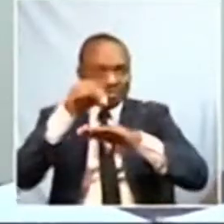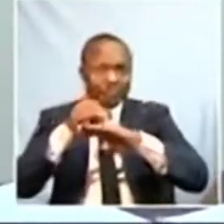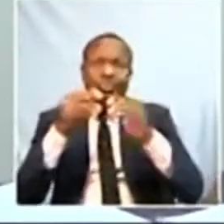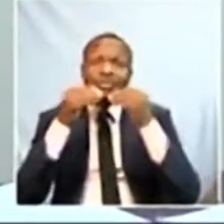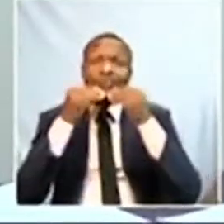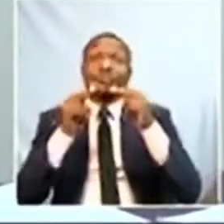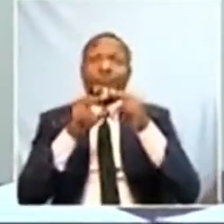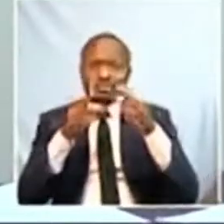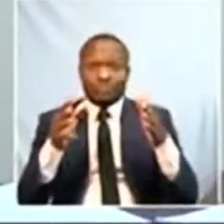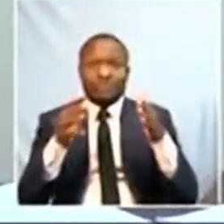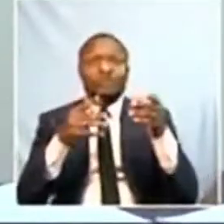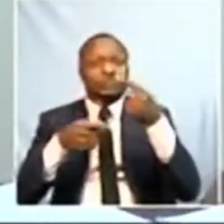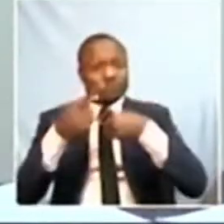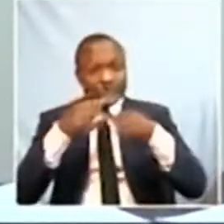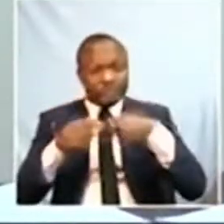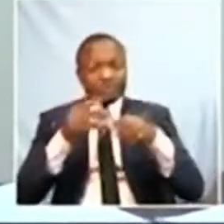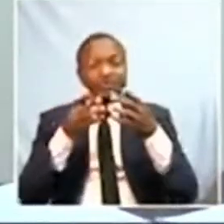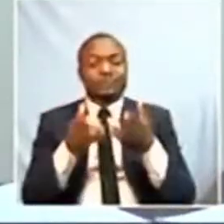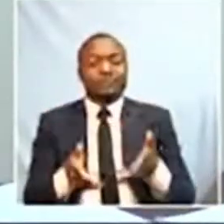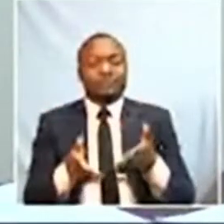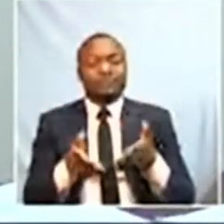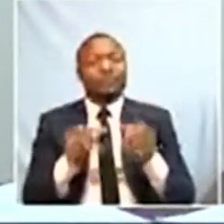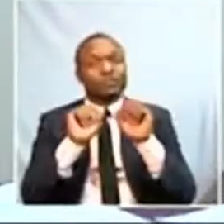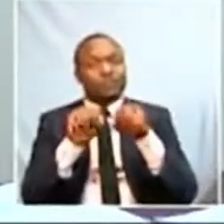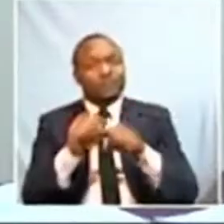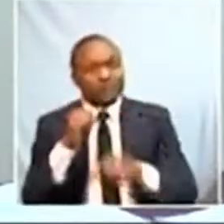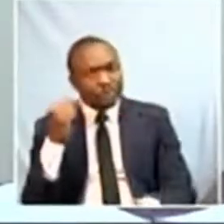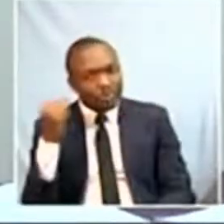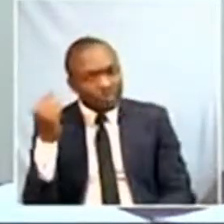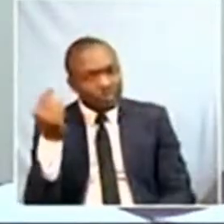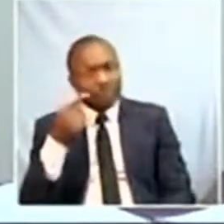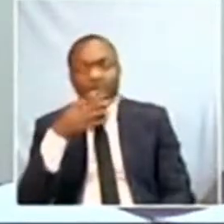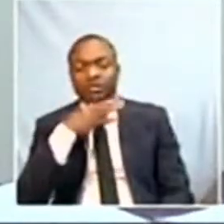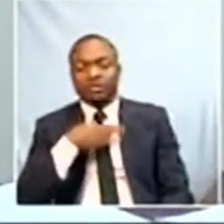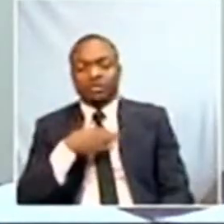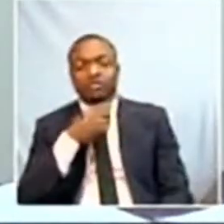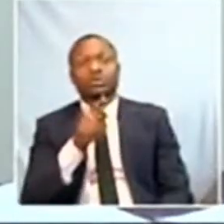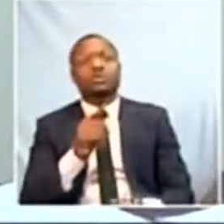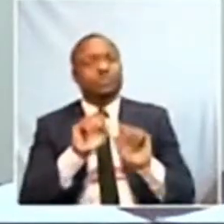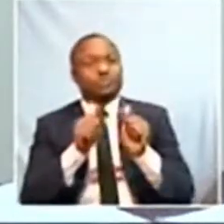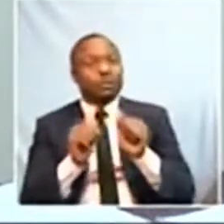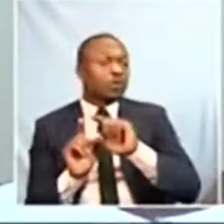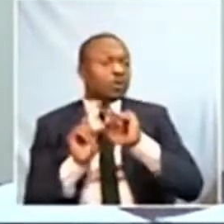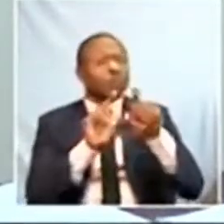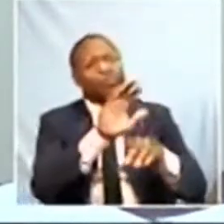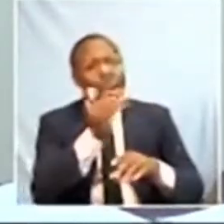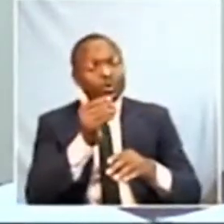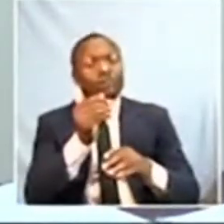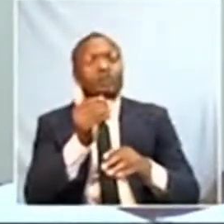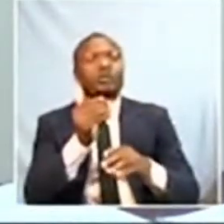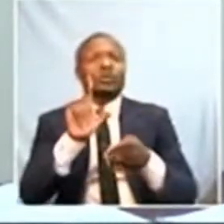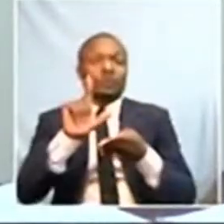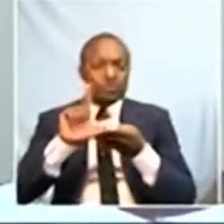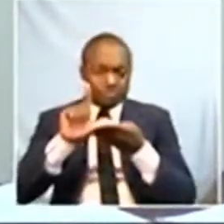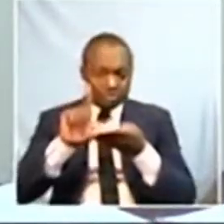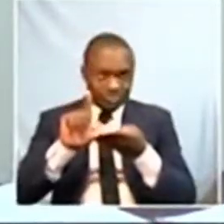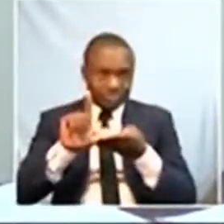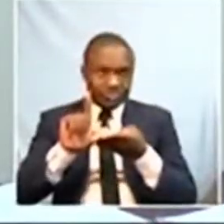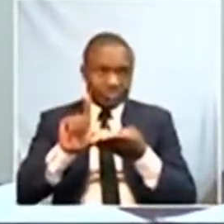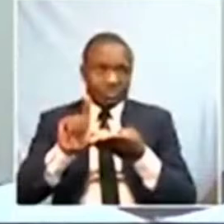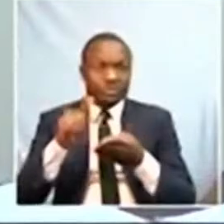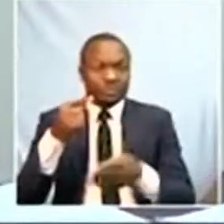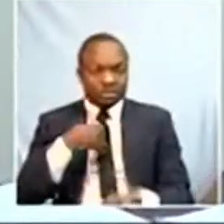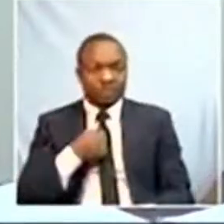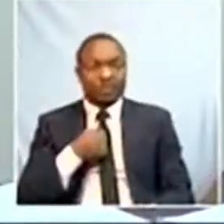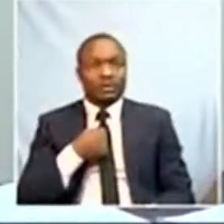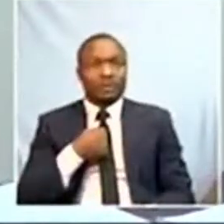you very much for making this appearance, and we can only wish you well as you travel back to LUKULU. I'm almost